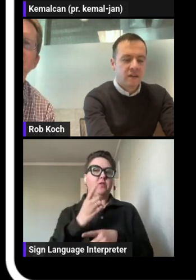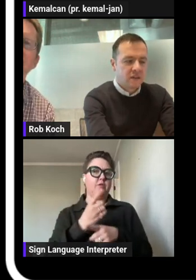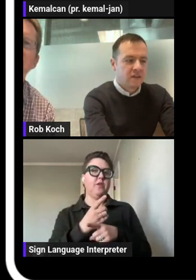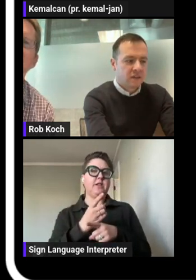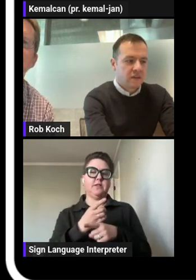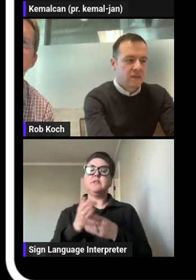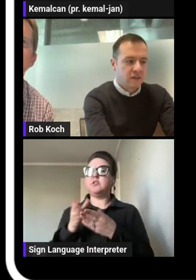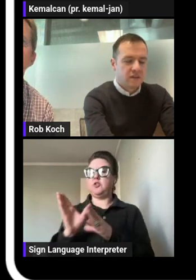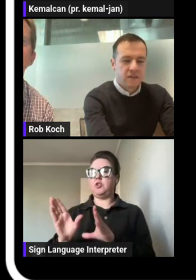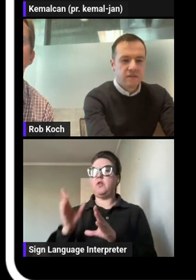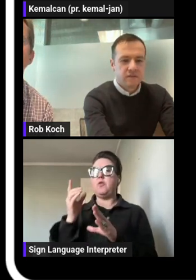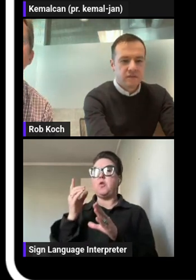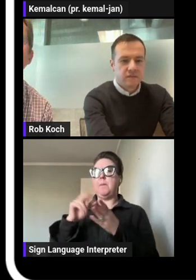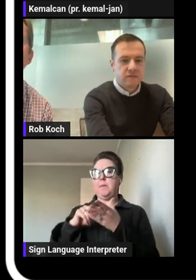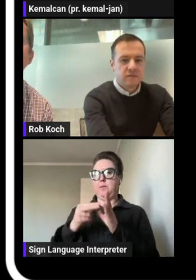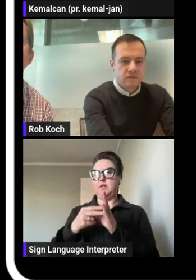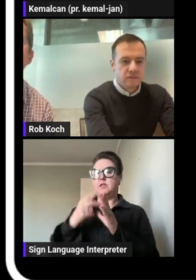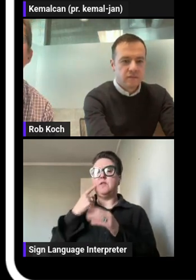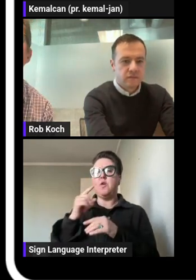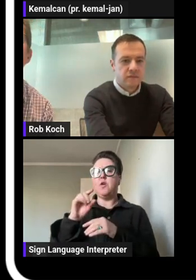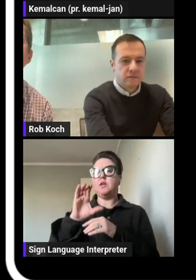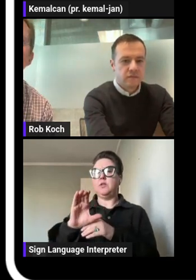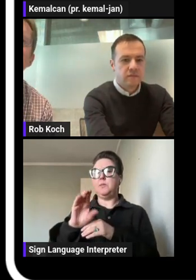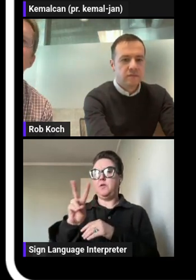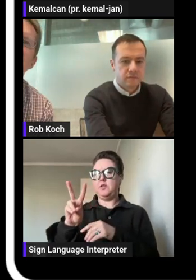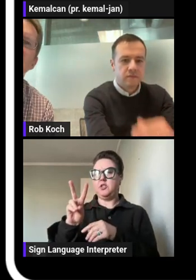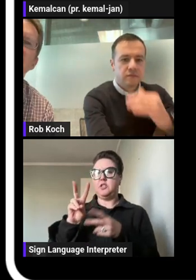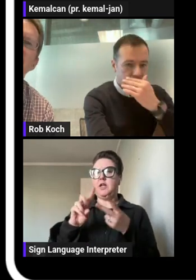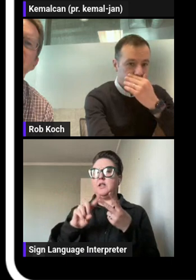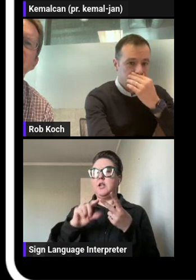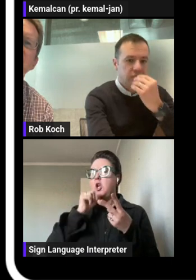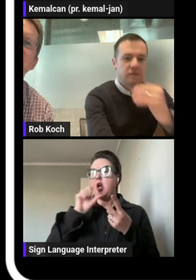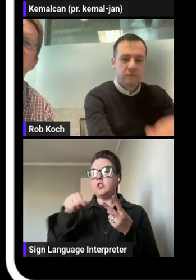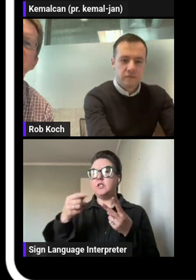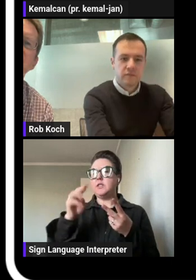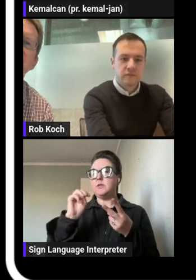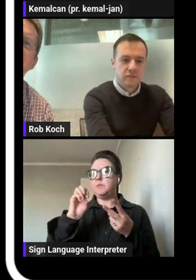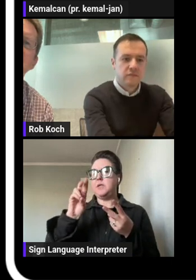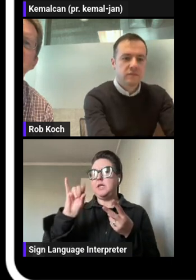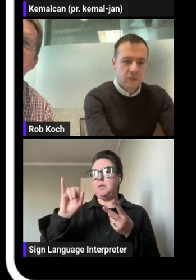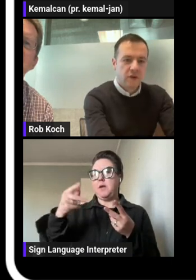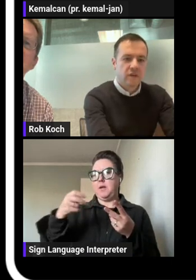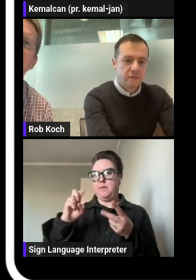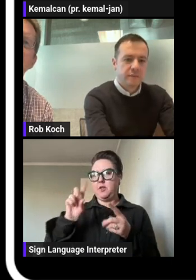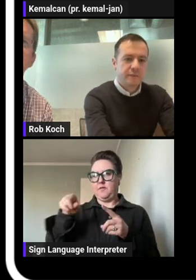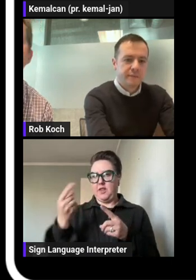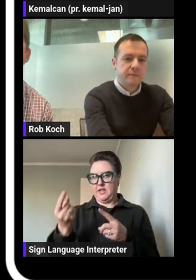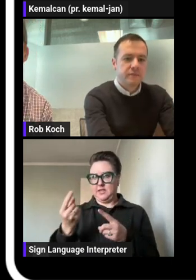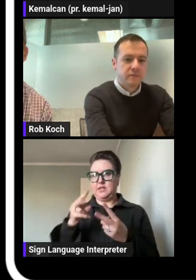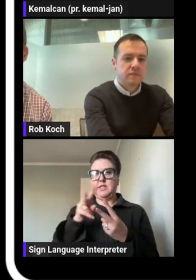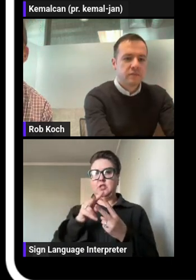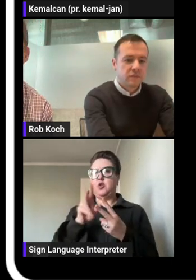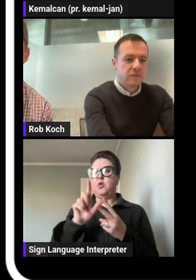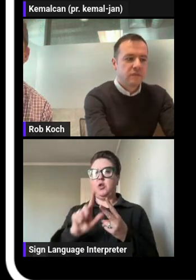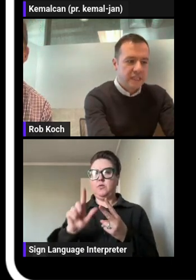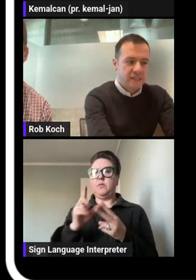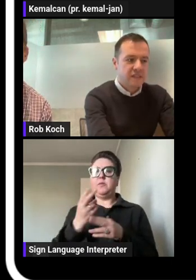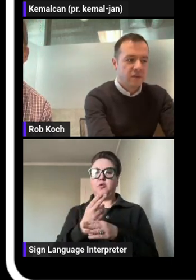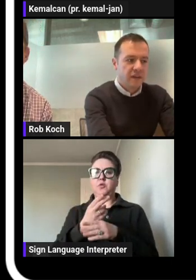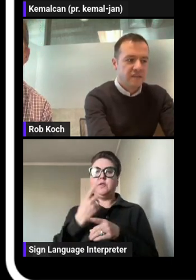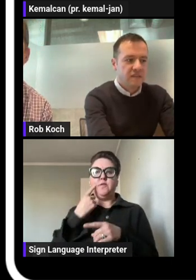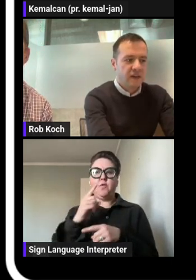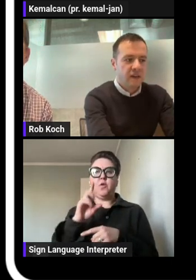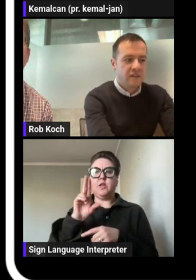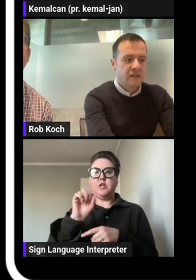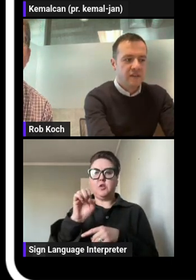computer vision. And same thing with MediaPipe. It doesn't have to just be for what we're using it for. It's just we're using these two libraries for this use case.